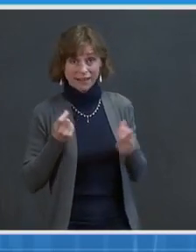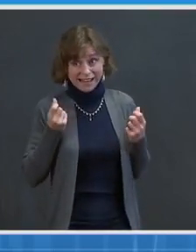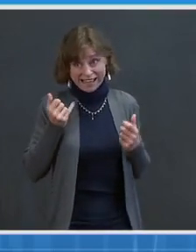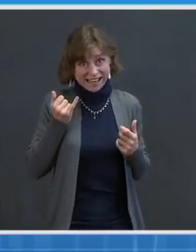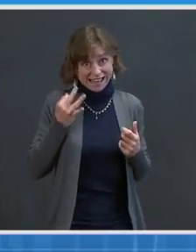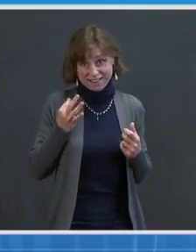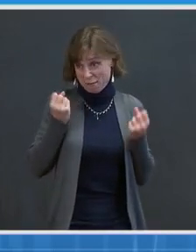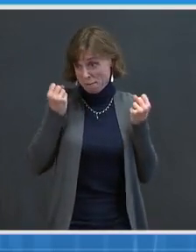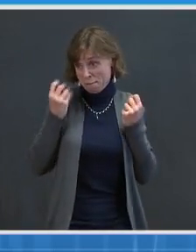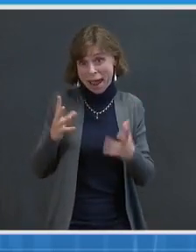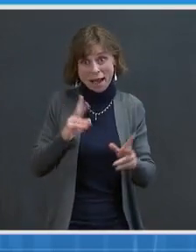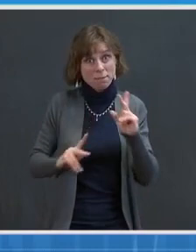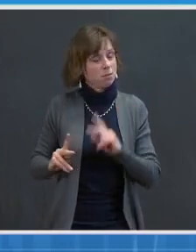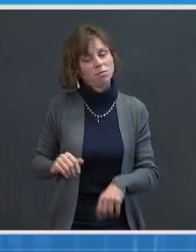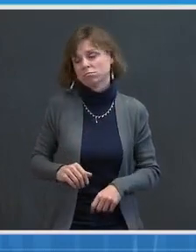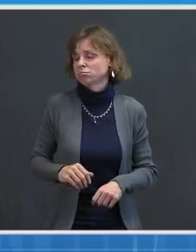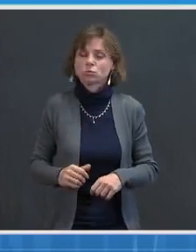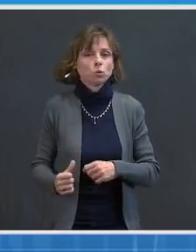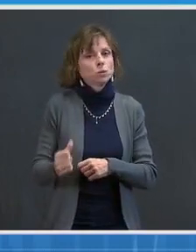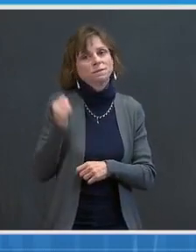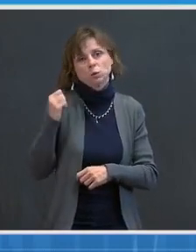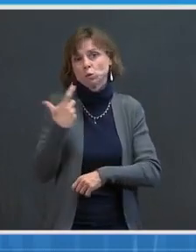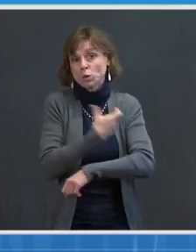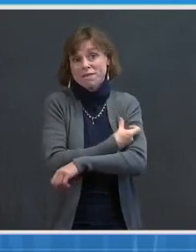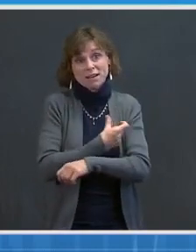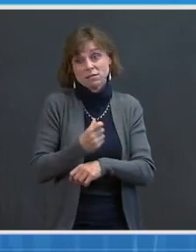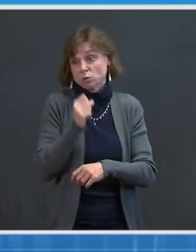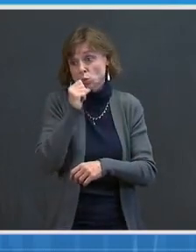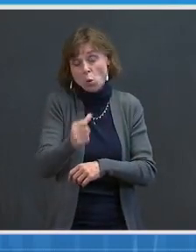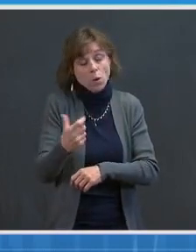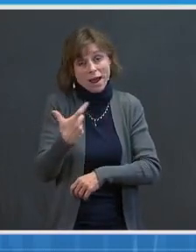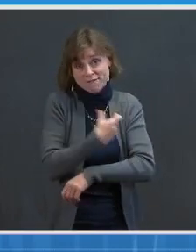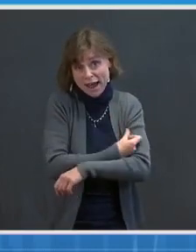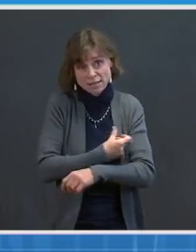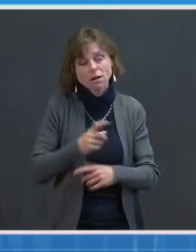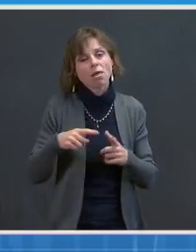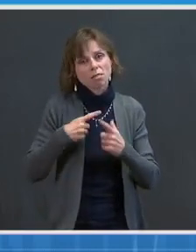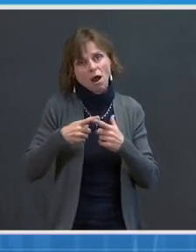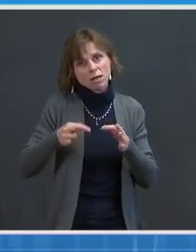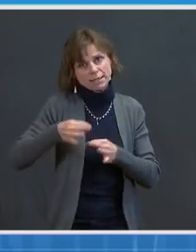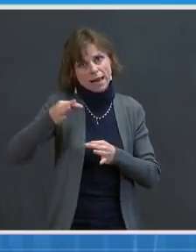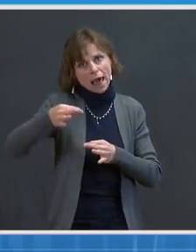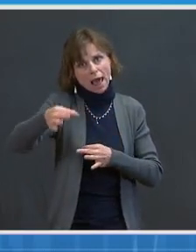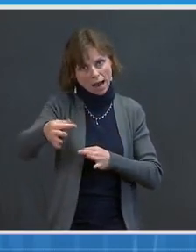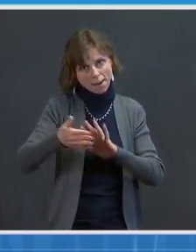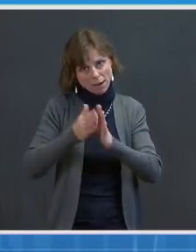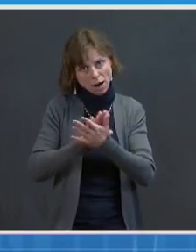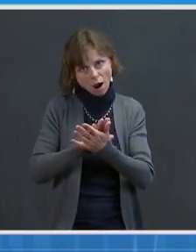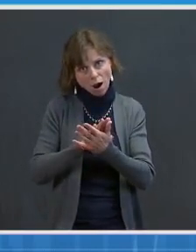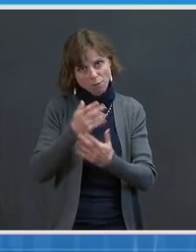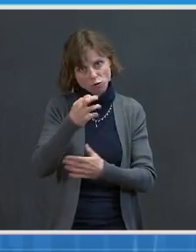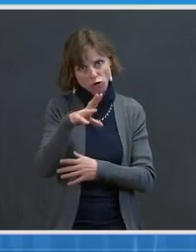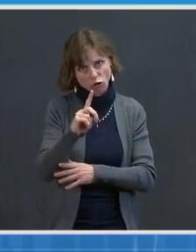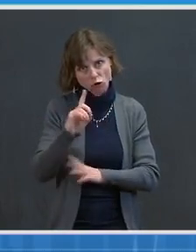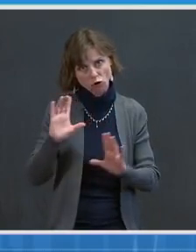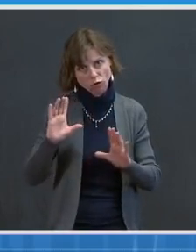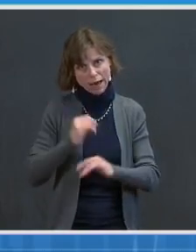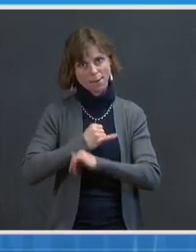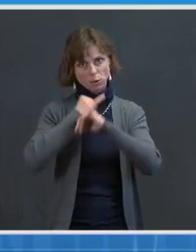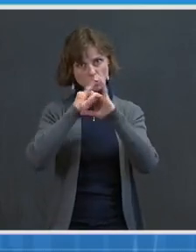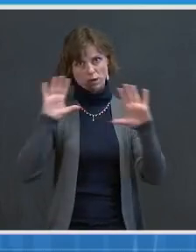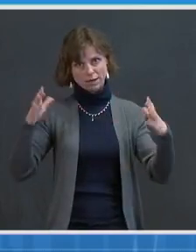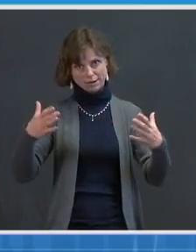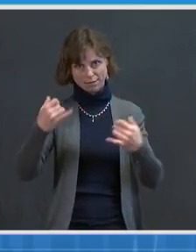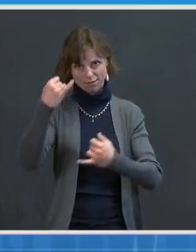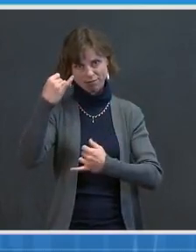get vaccinated, then that would delay where we would get to that endpoint, which is the reason that I